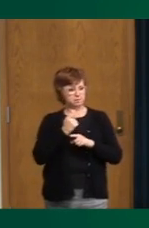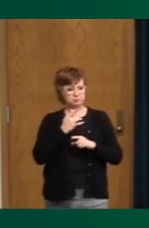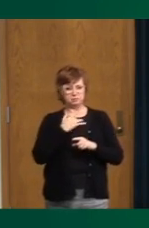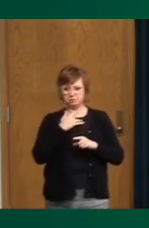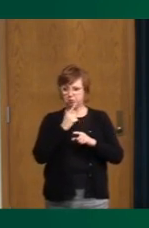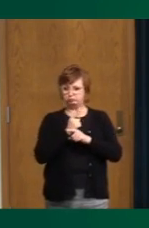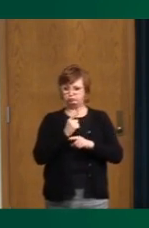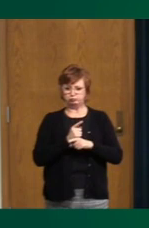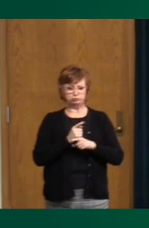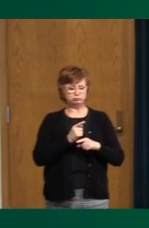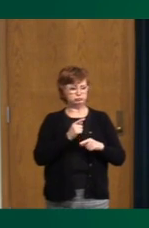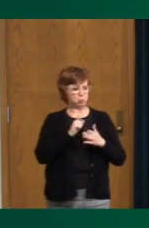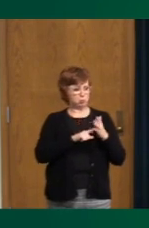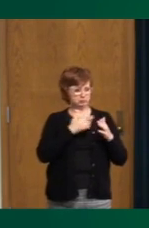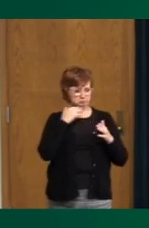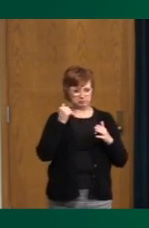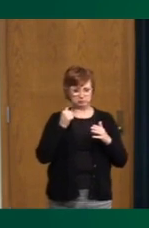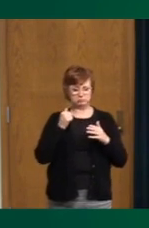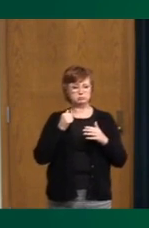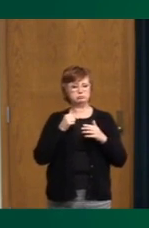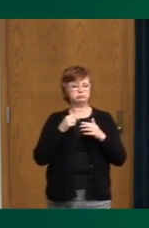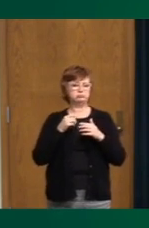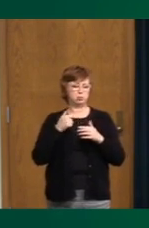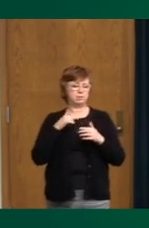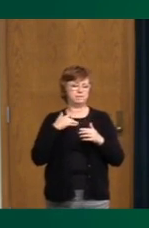feel strongly this is the right approach at this point in time.